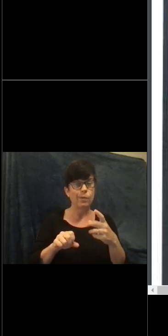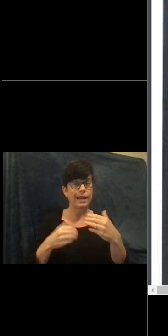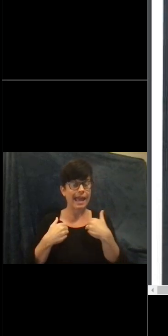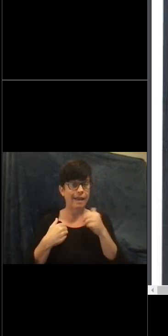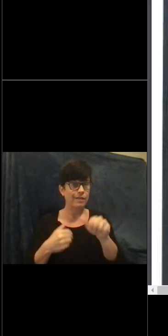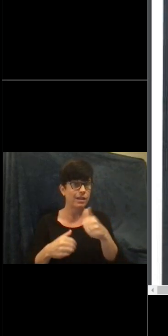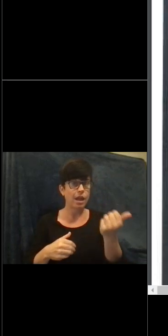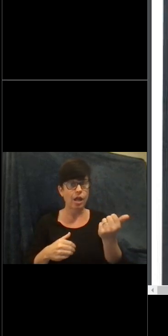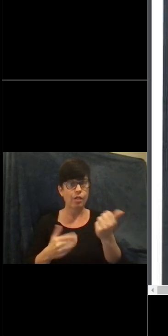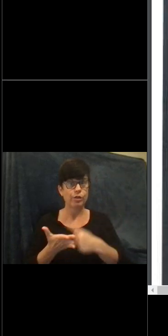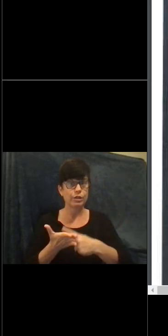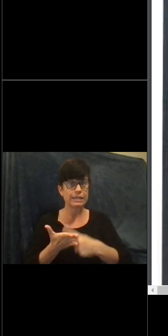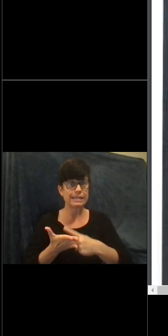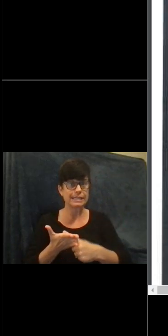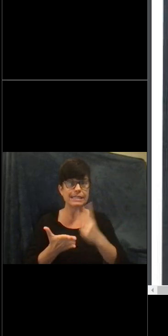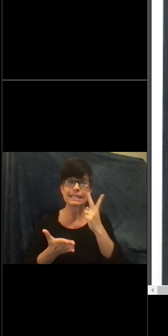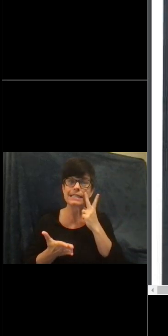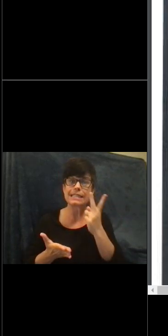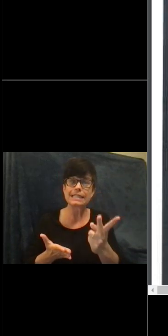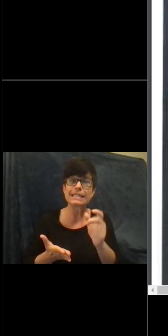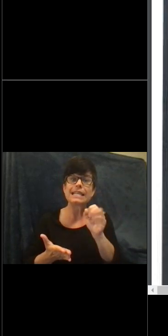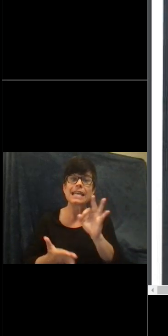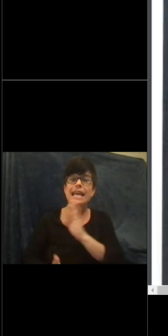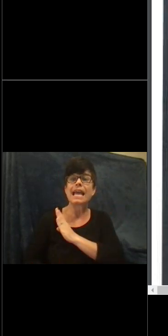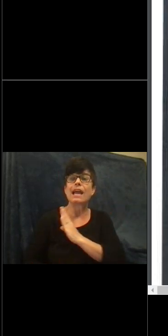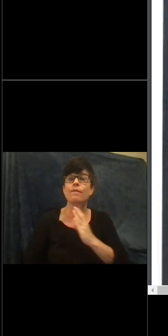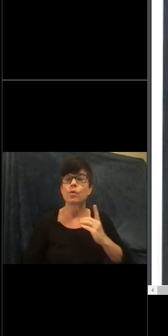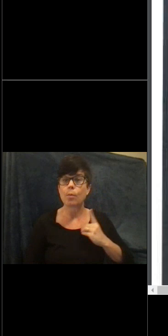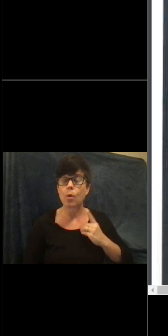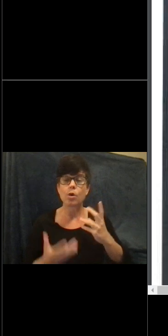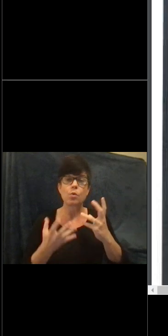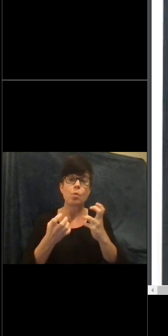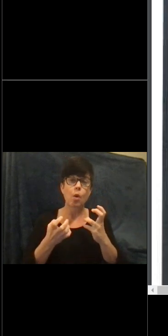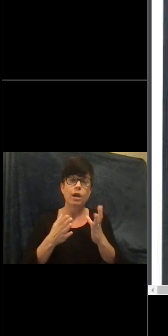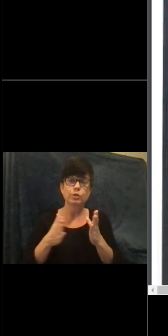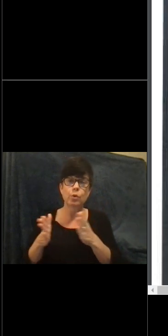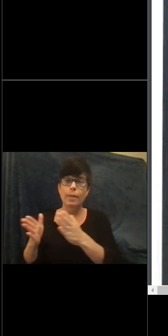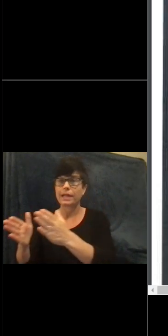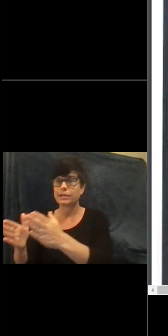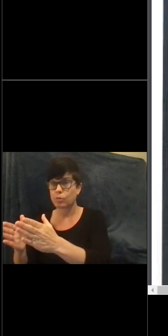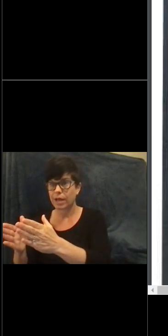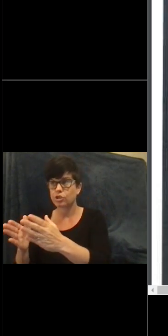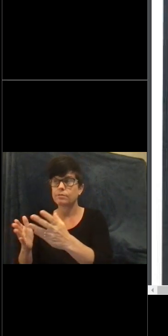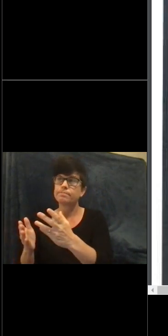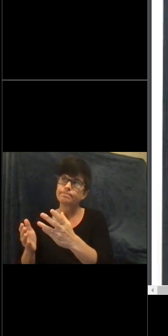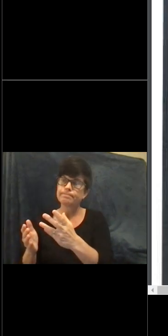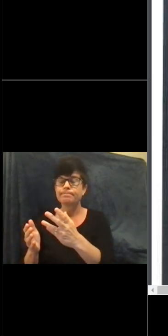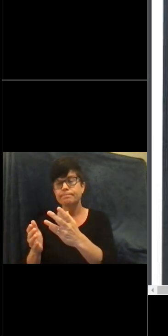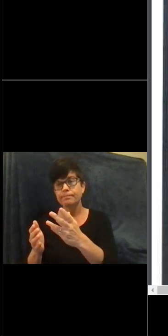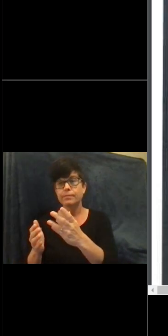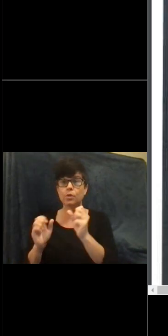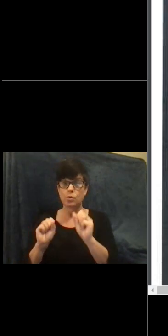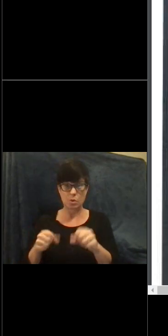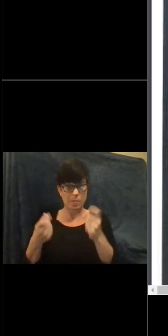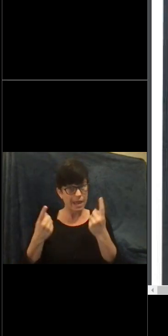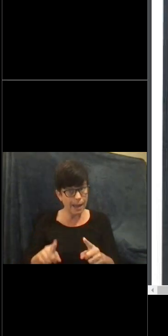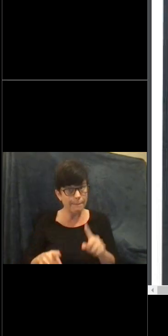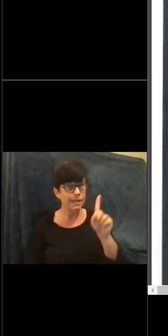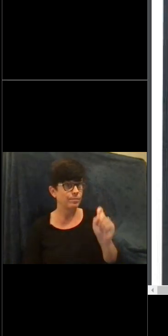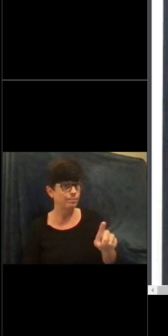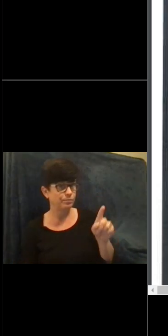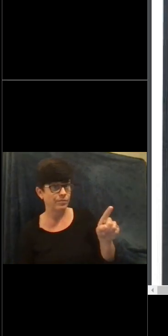seeing how, if the board wanted to go in that direction, how that could potentially happen?